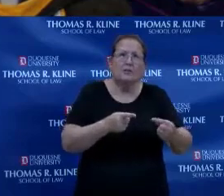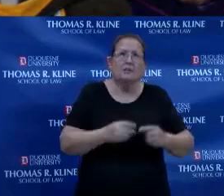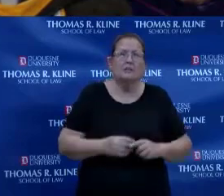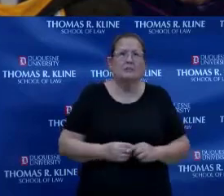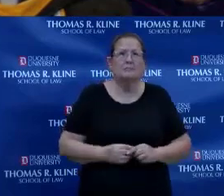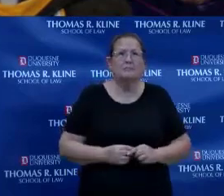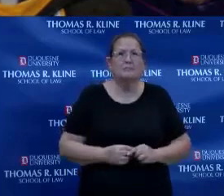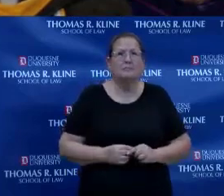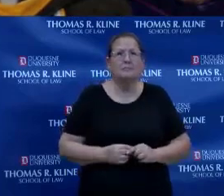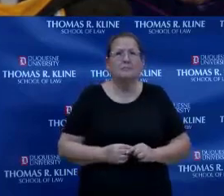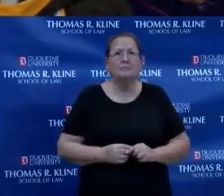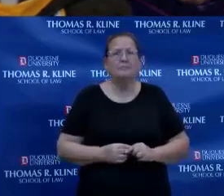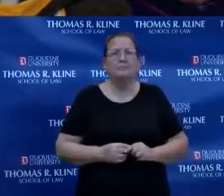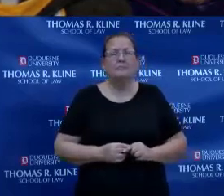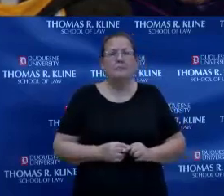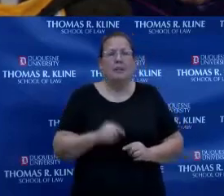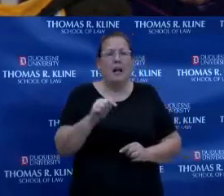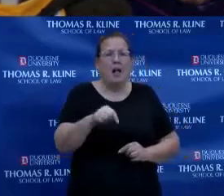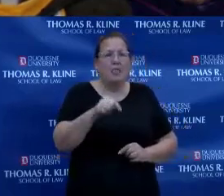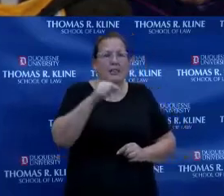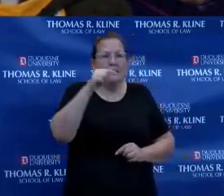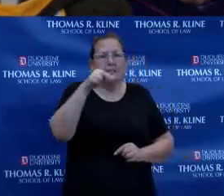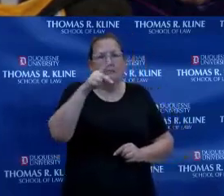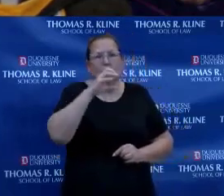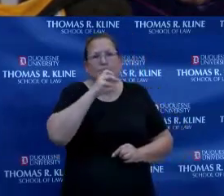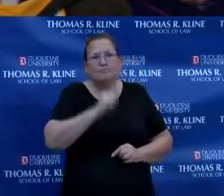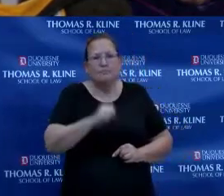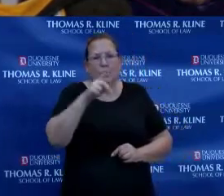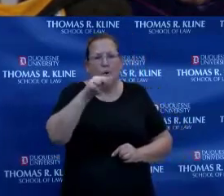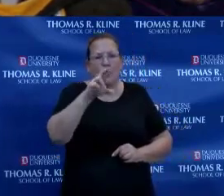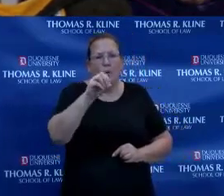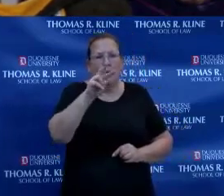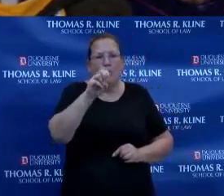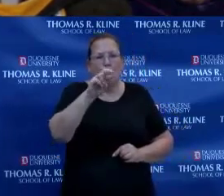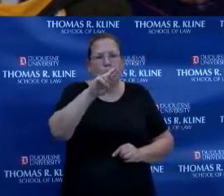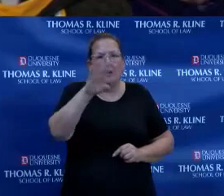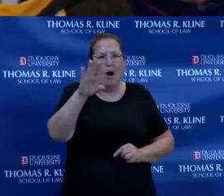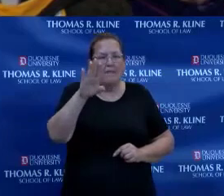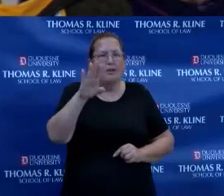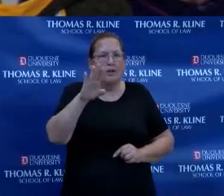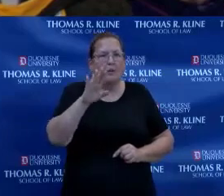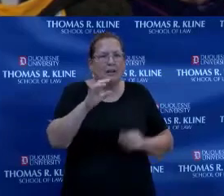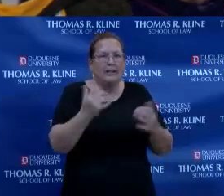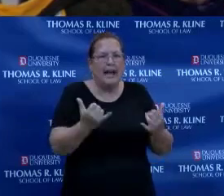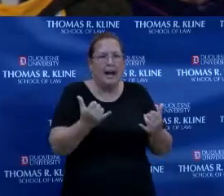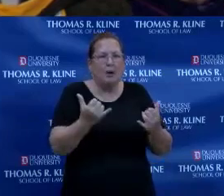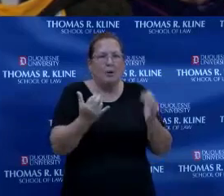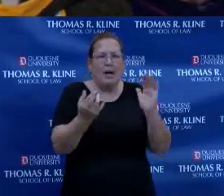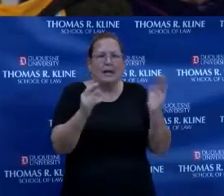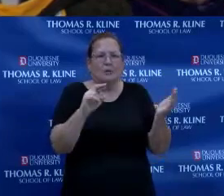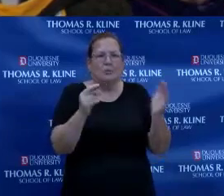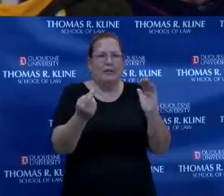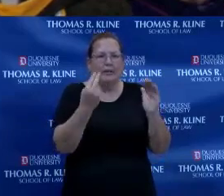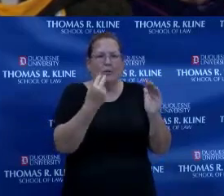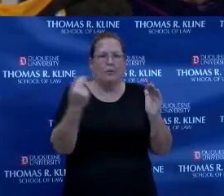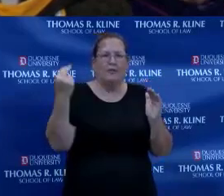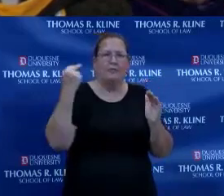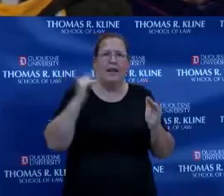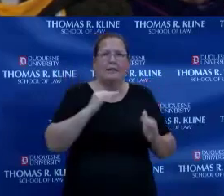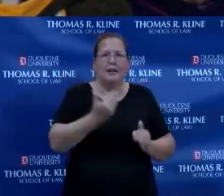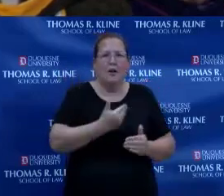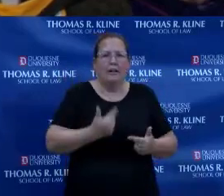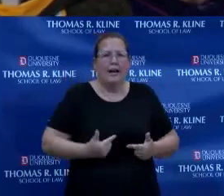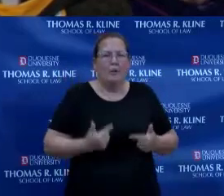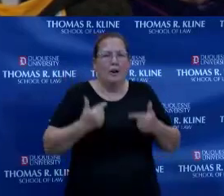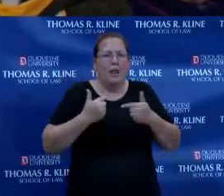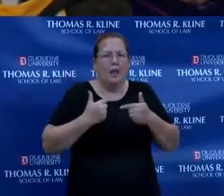about, I believe this proverb rings true to us all as we reflect on our journey. We embody this because we persevered